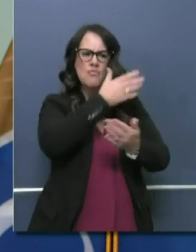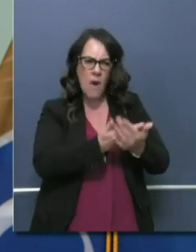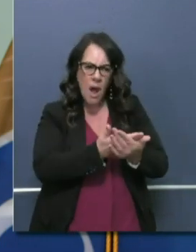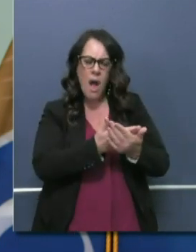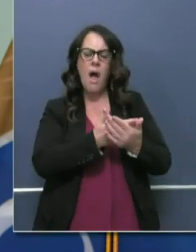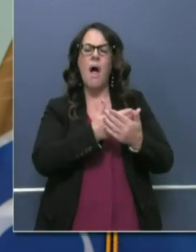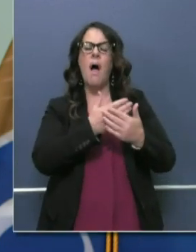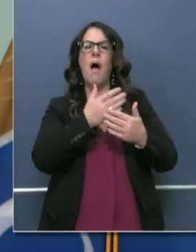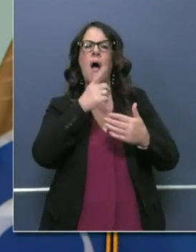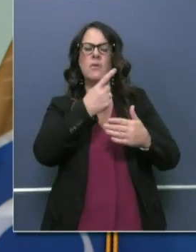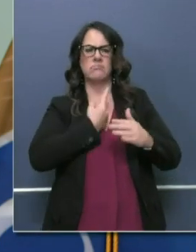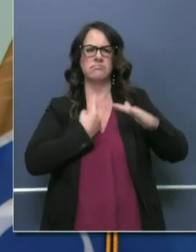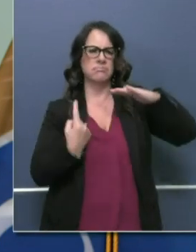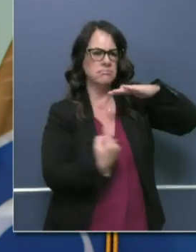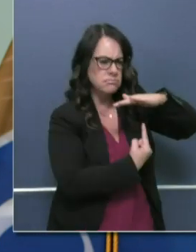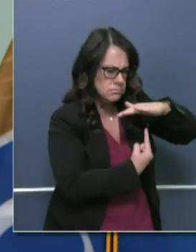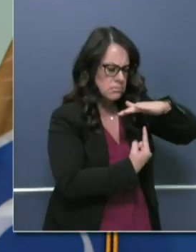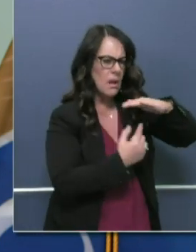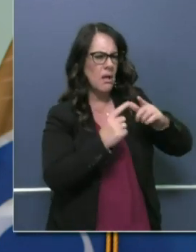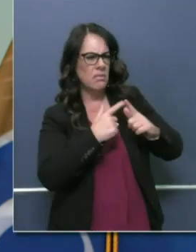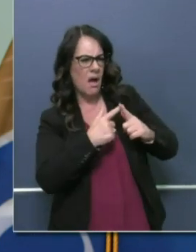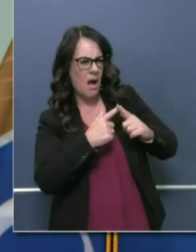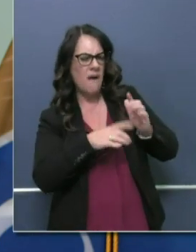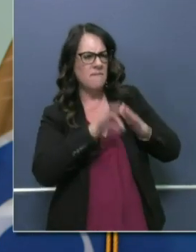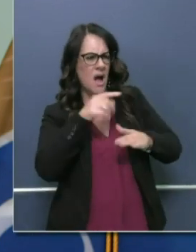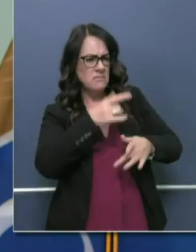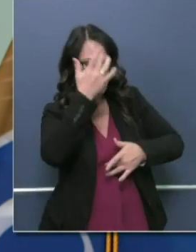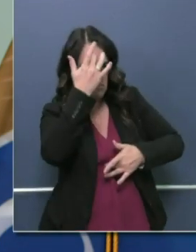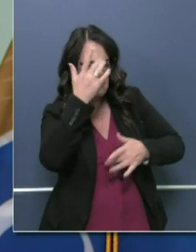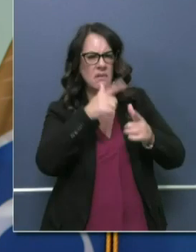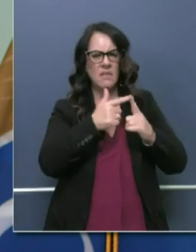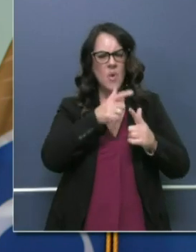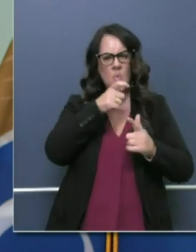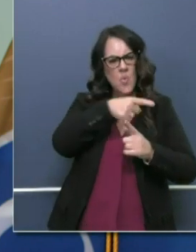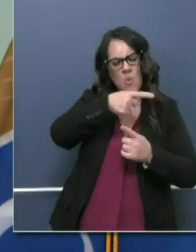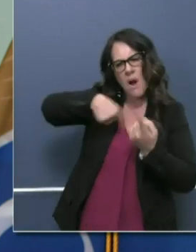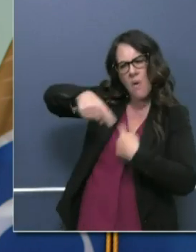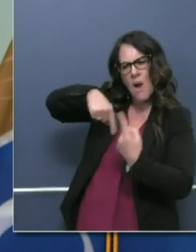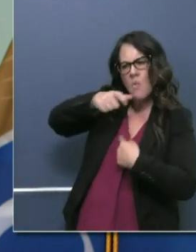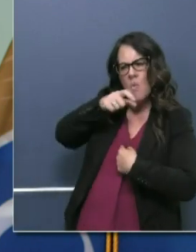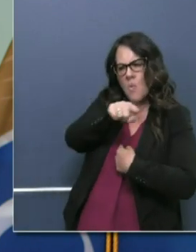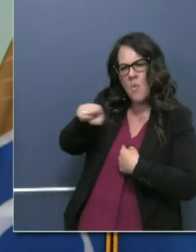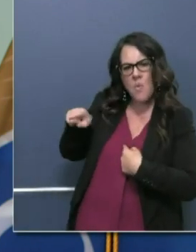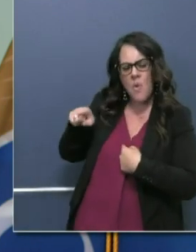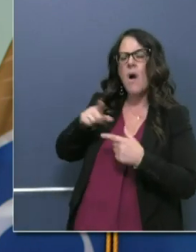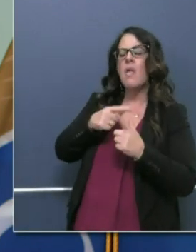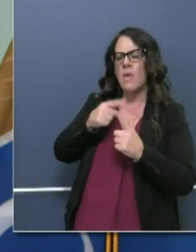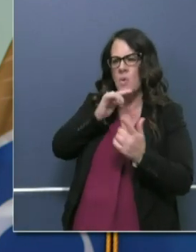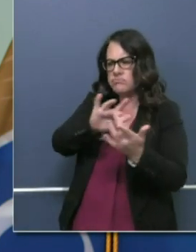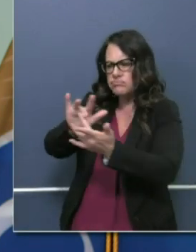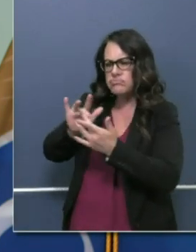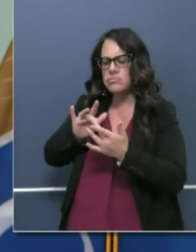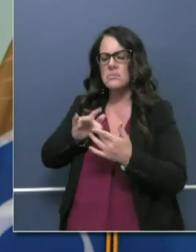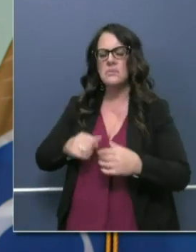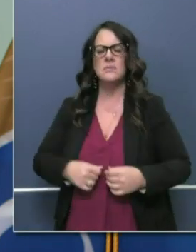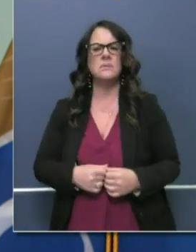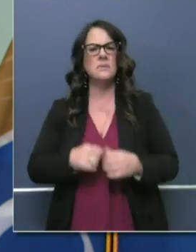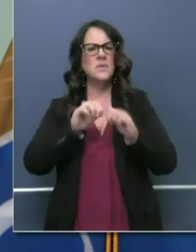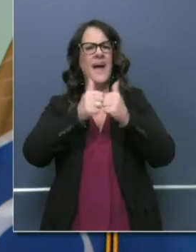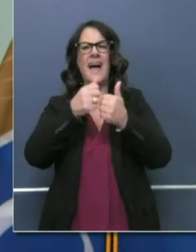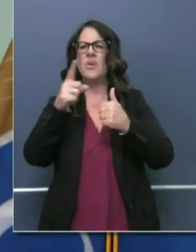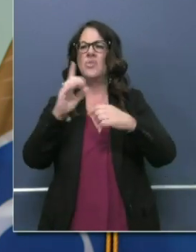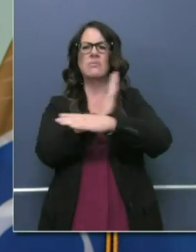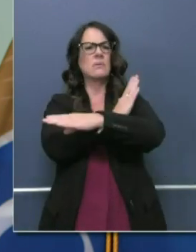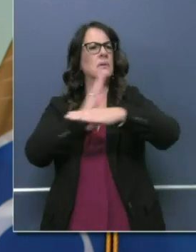disease control perspective. All counties have this tracing capacity in place. The question is, how do you scale